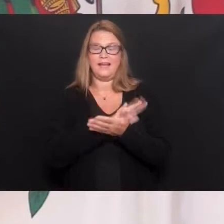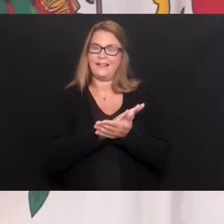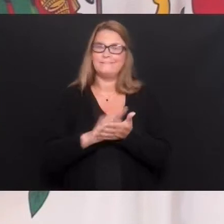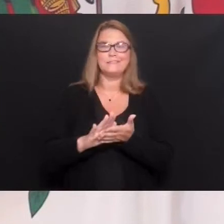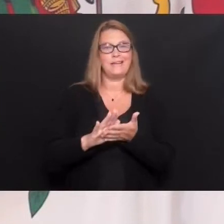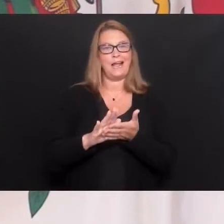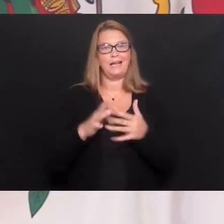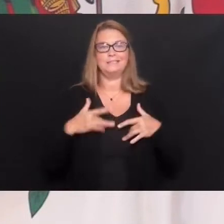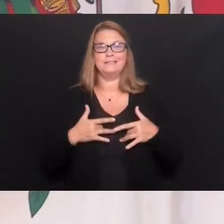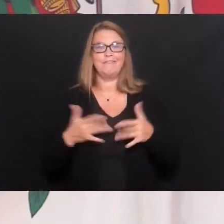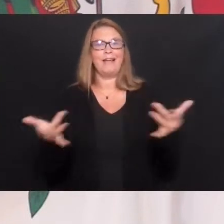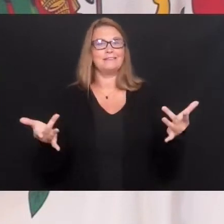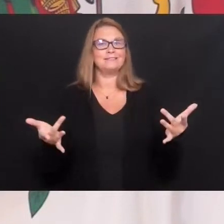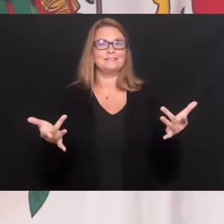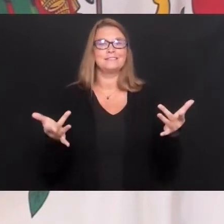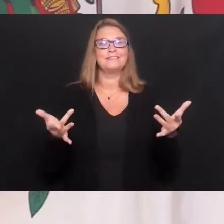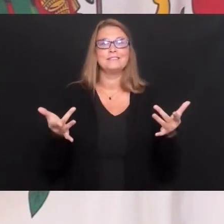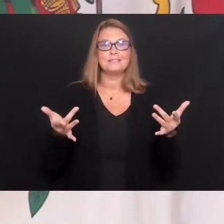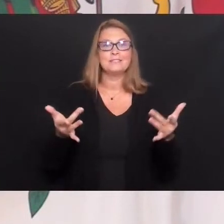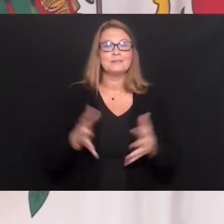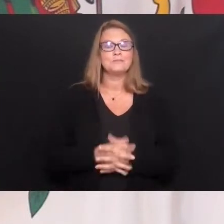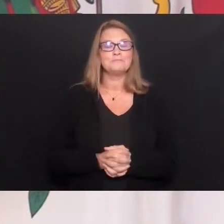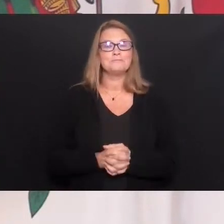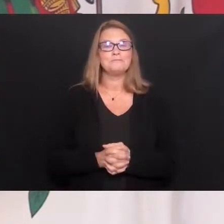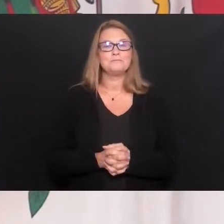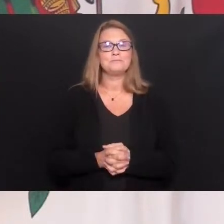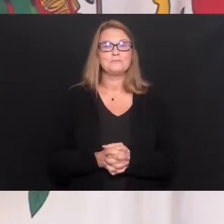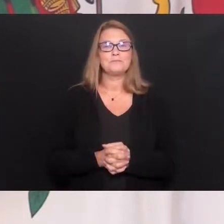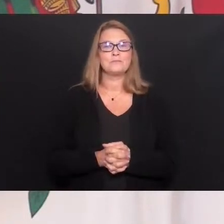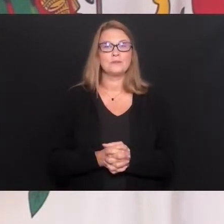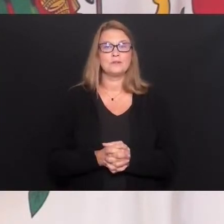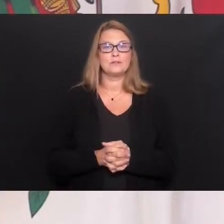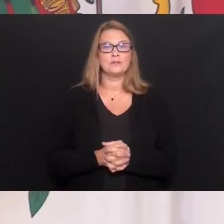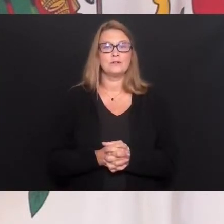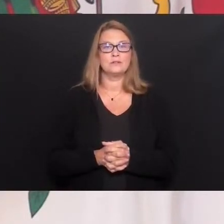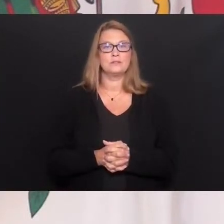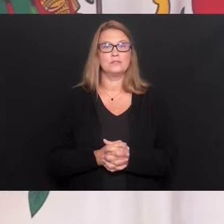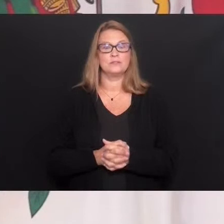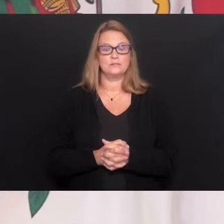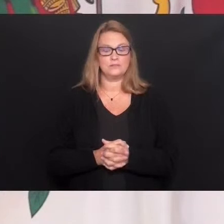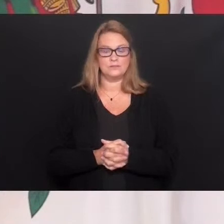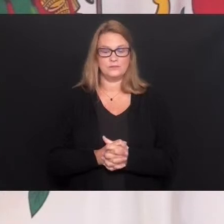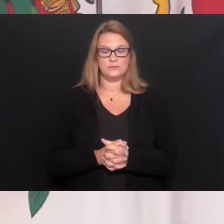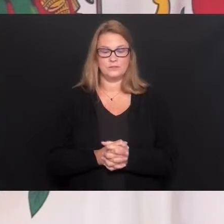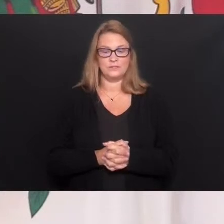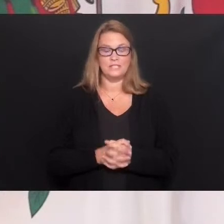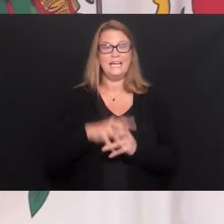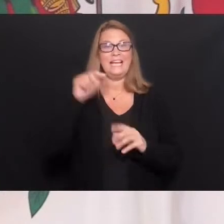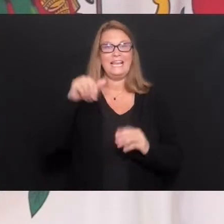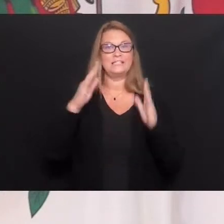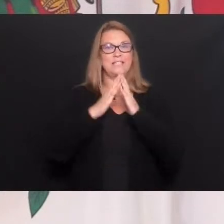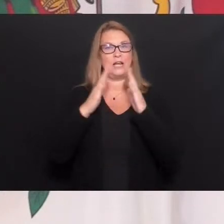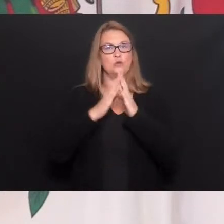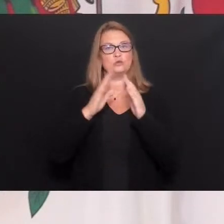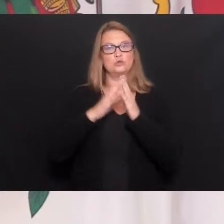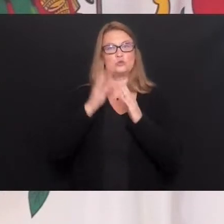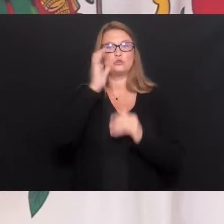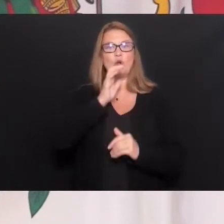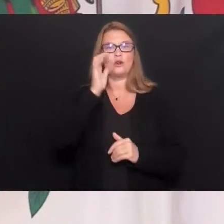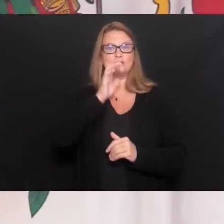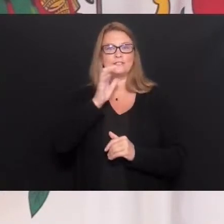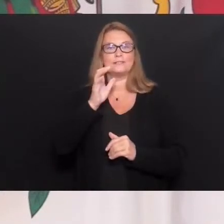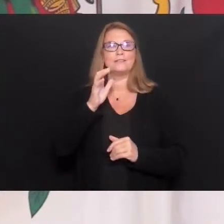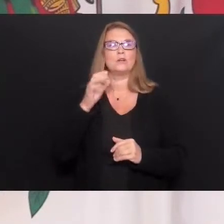stuff, you know, with you know, a great show that is in downtown Charleston here and everything. We're